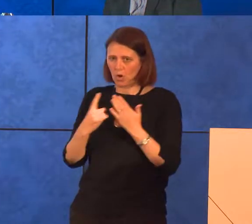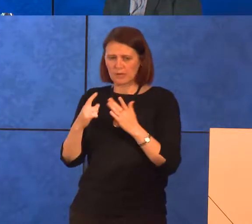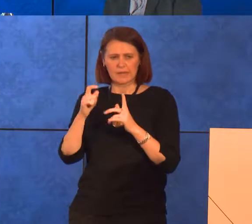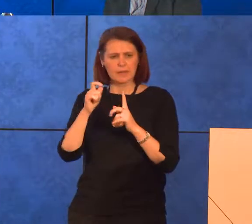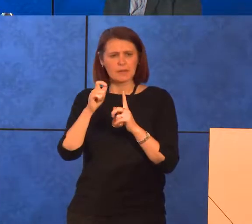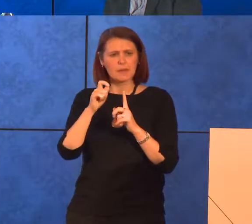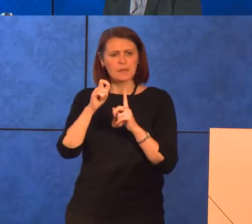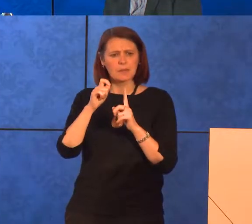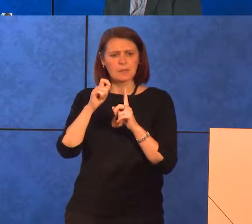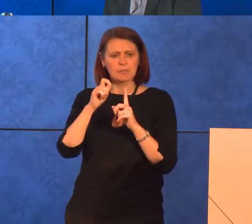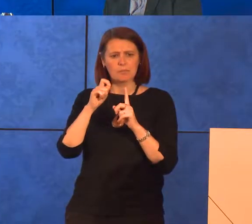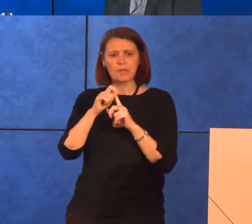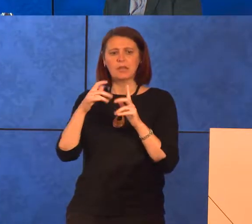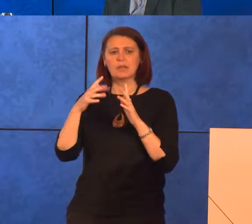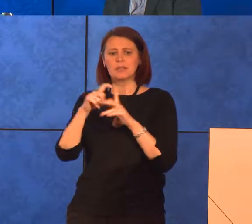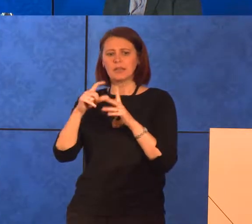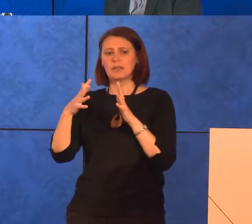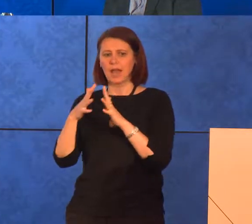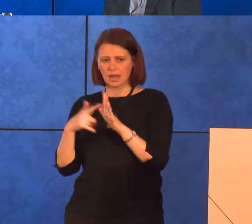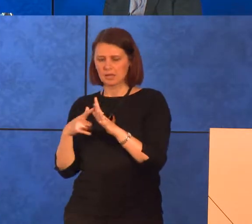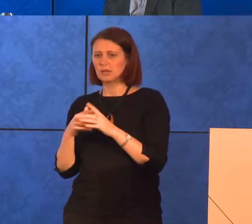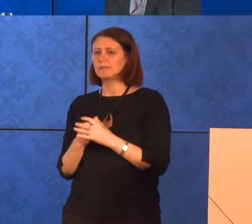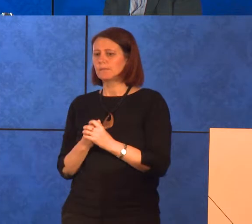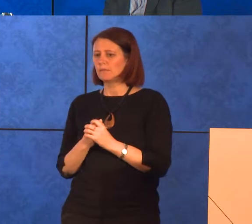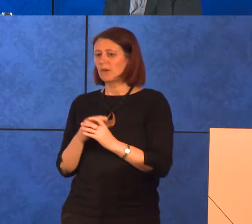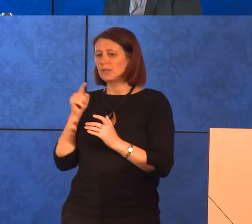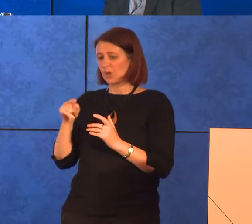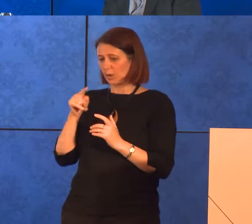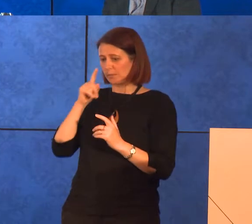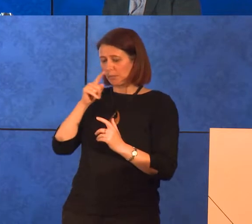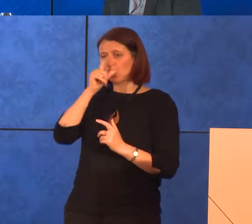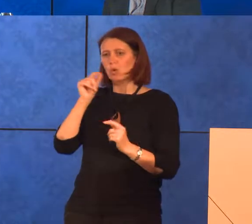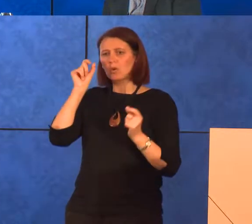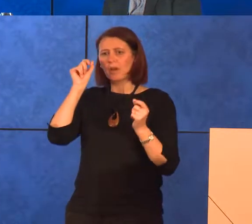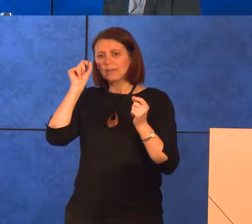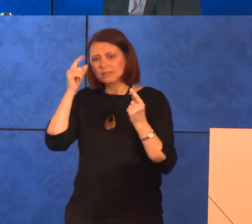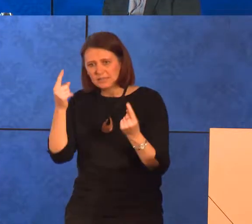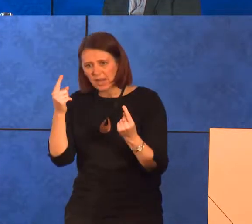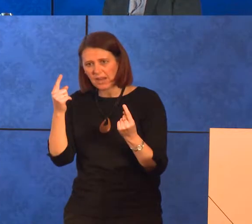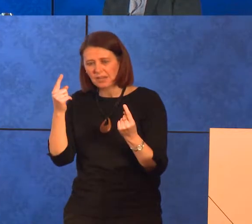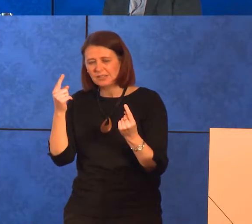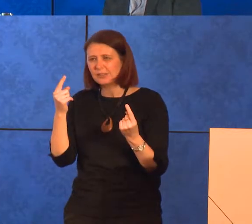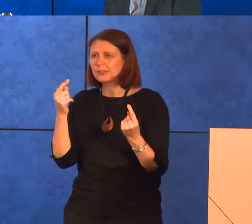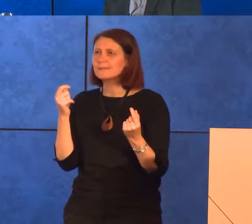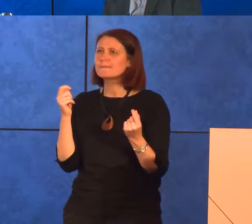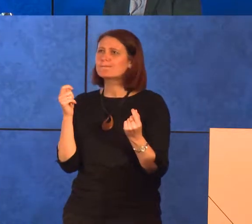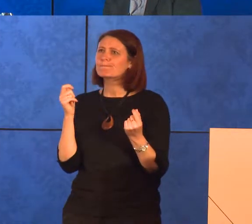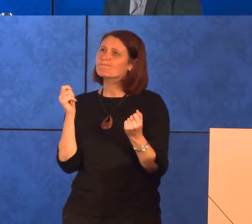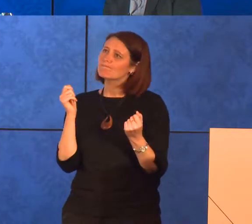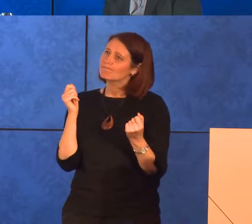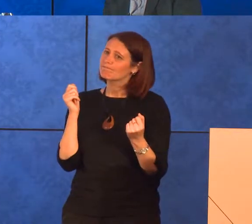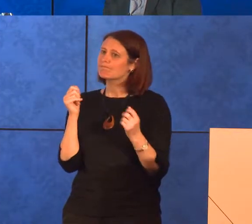PWDA, were that it was important that people were able to understand, I guess, that